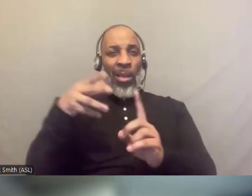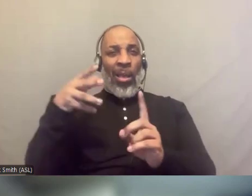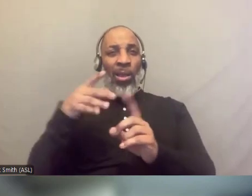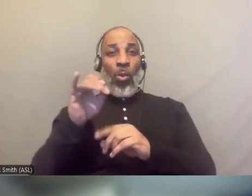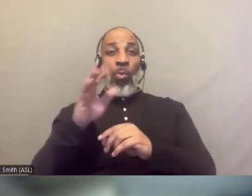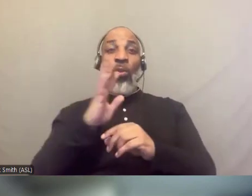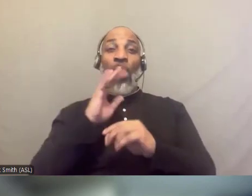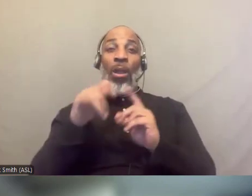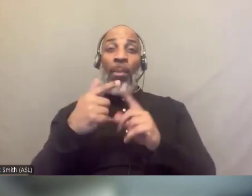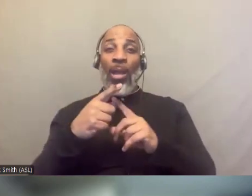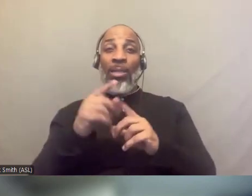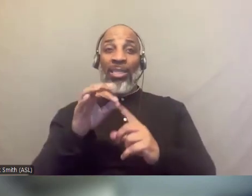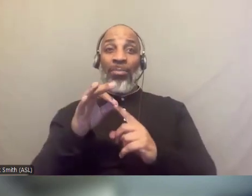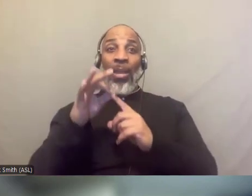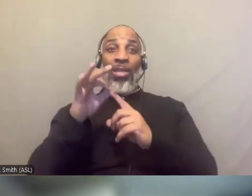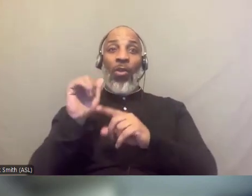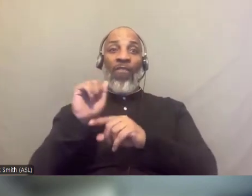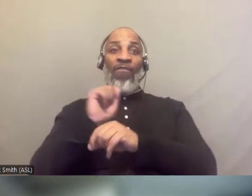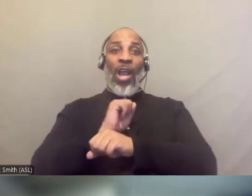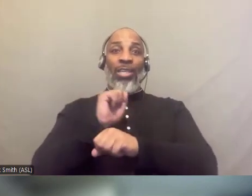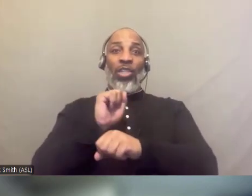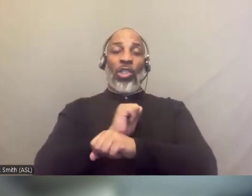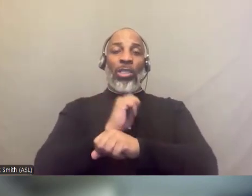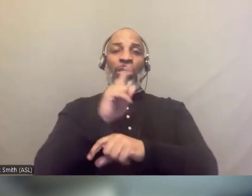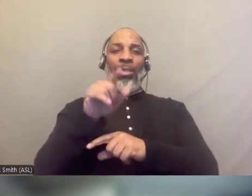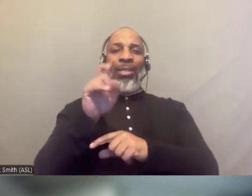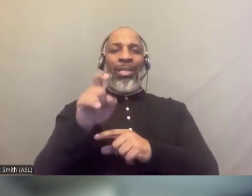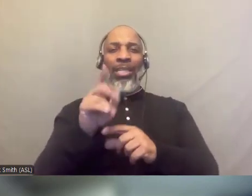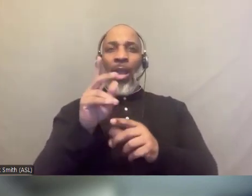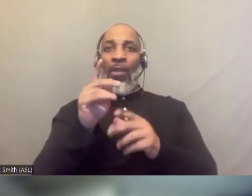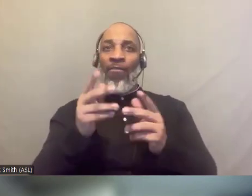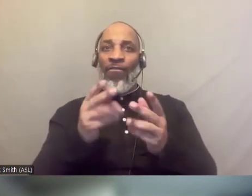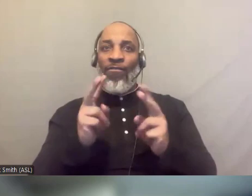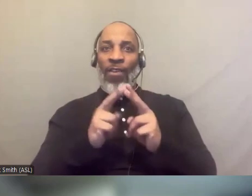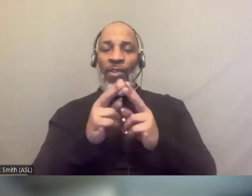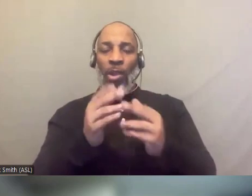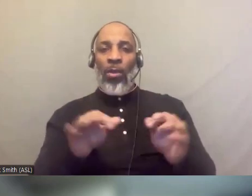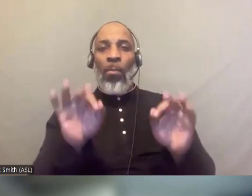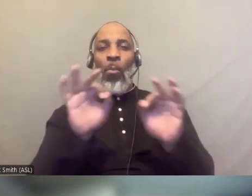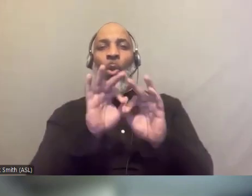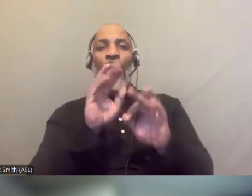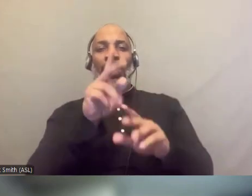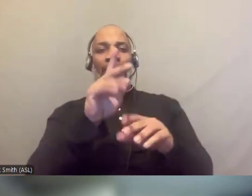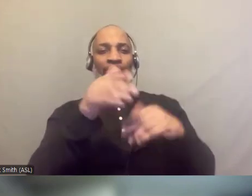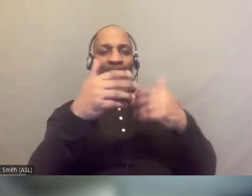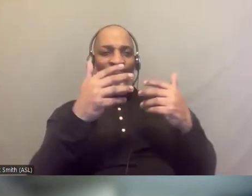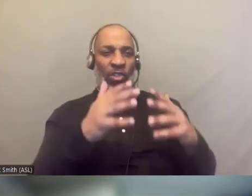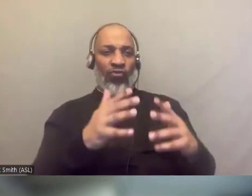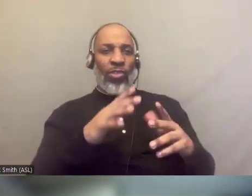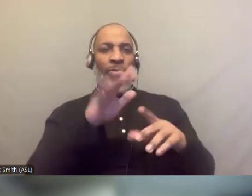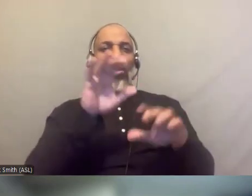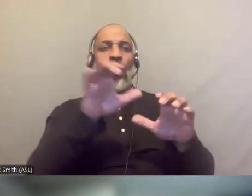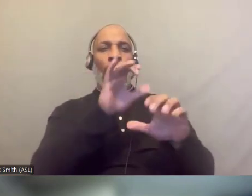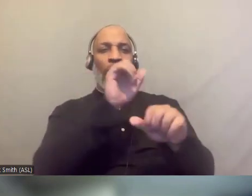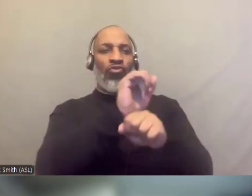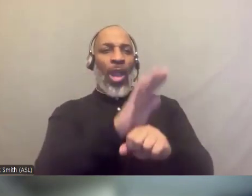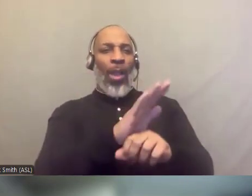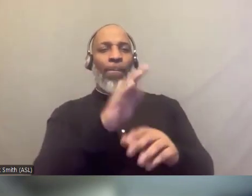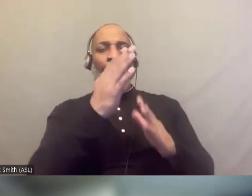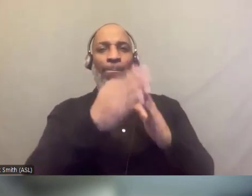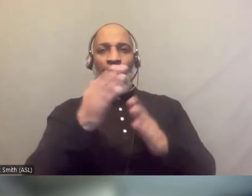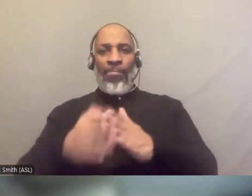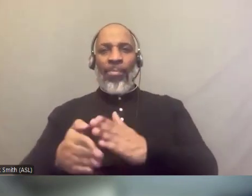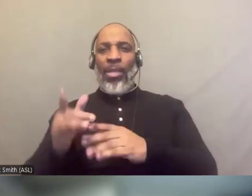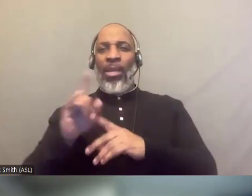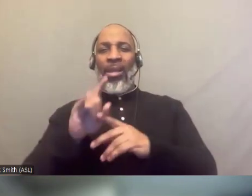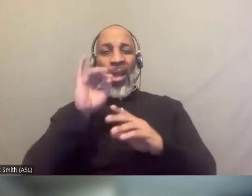talk about essential functions of the job, these are the key tasks to get the job done. A lot of employers actually in the job description have